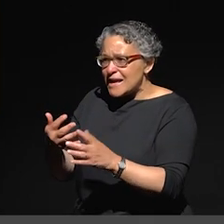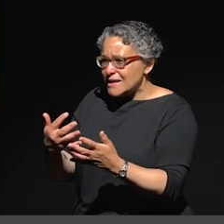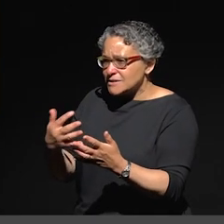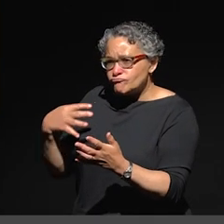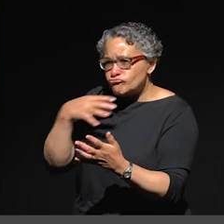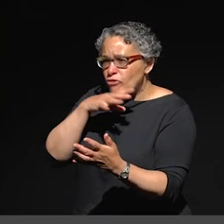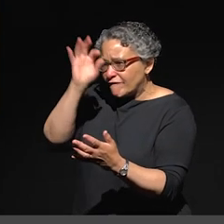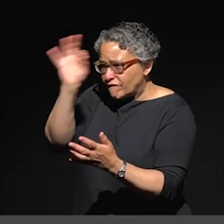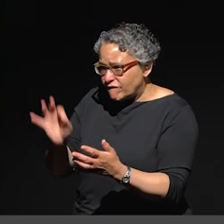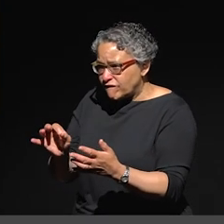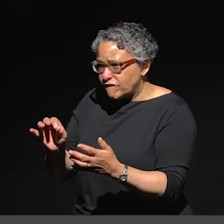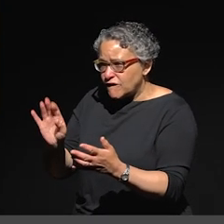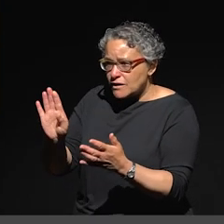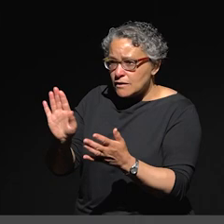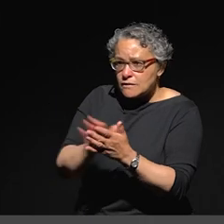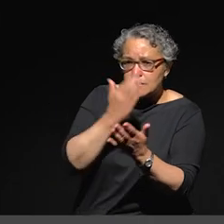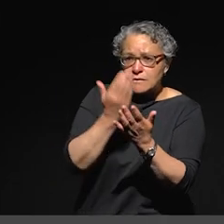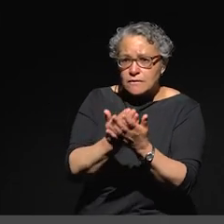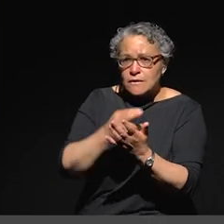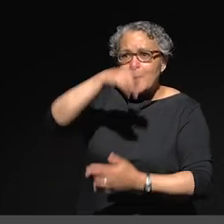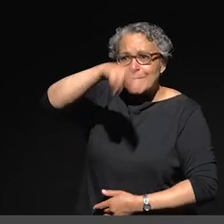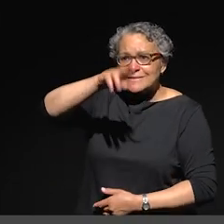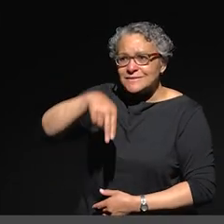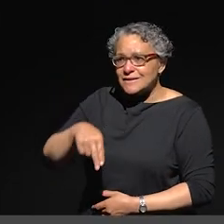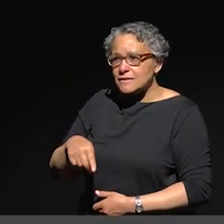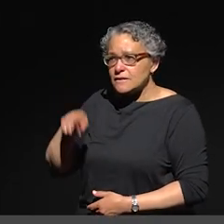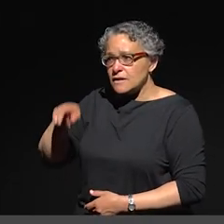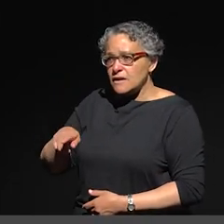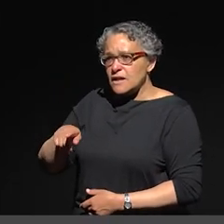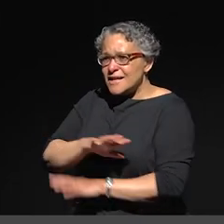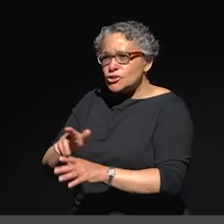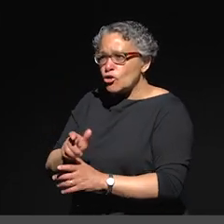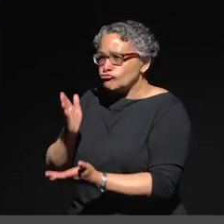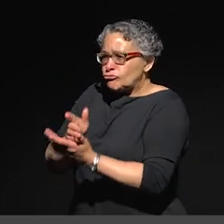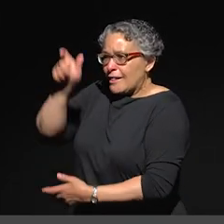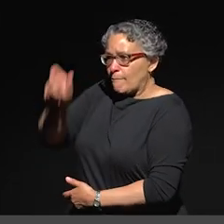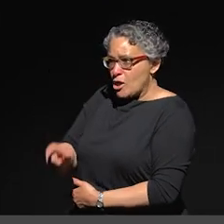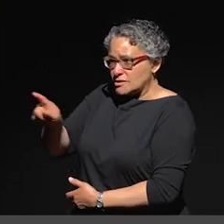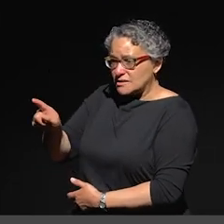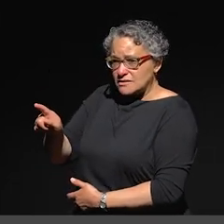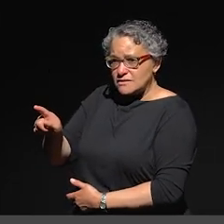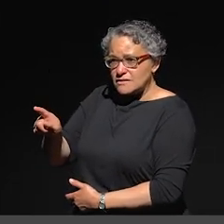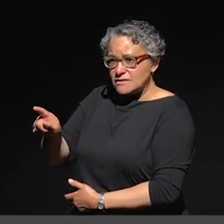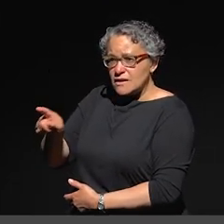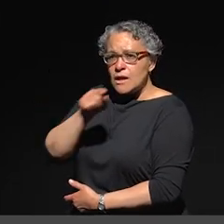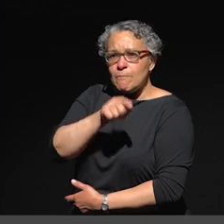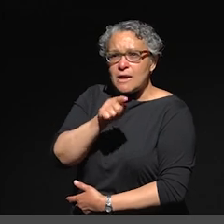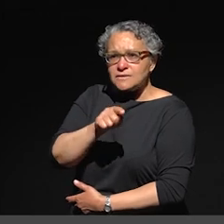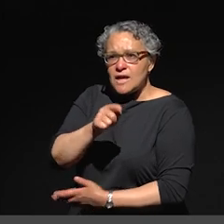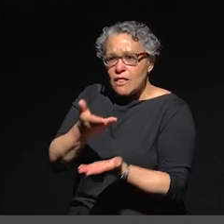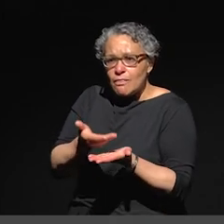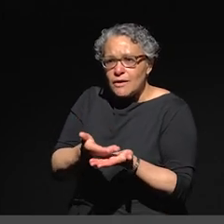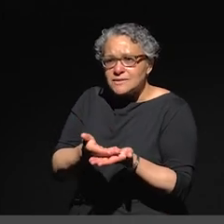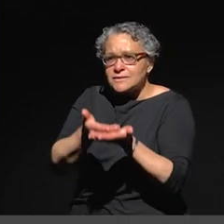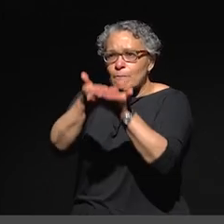painting. And so this is no longer a person, but a figure as it happens, an Assumption of the Virgin. And you see it's a